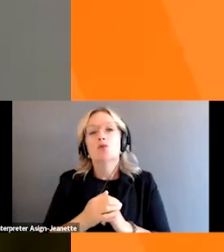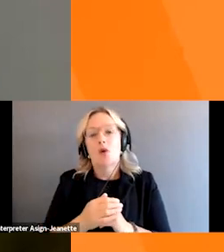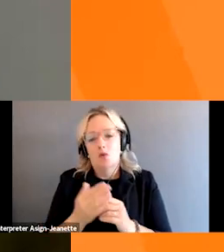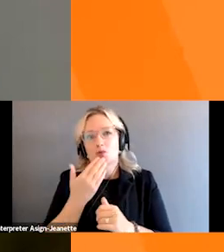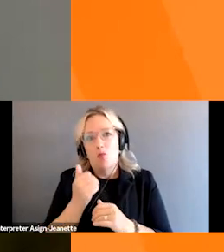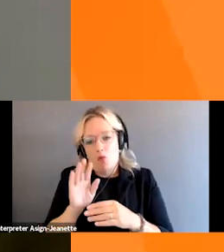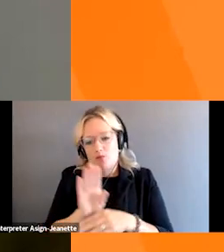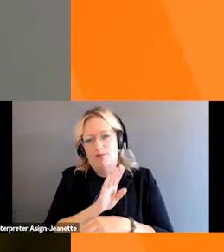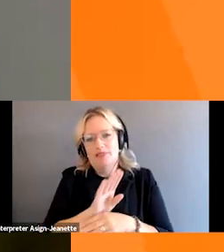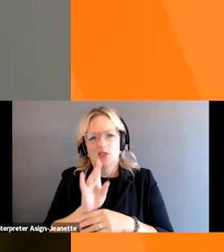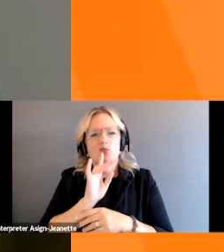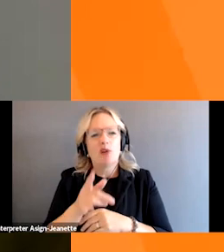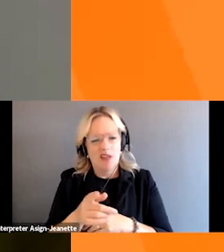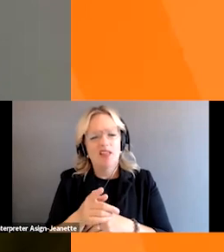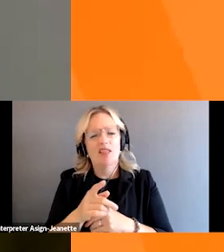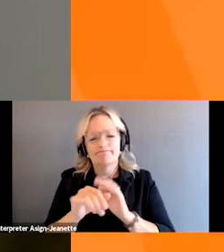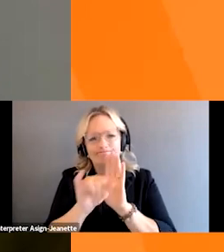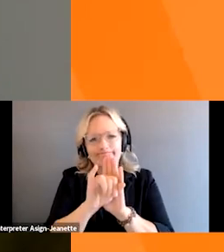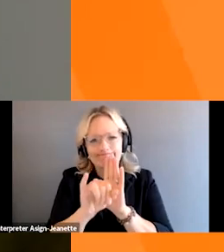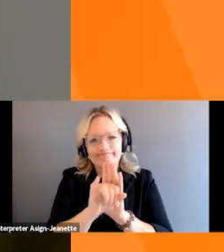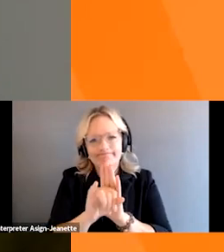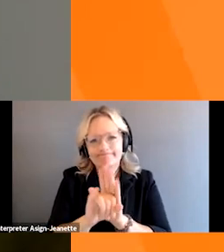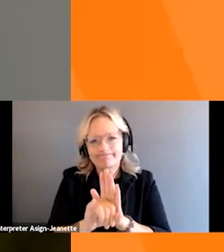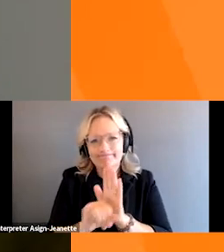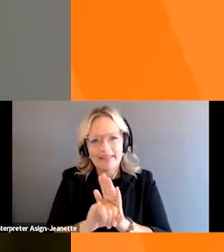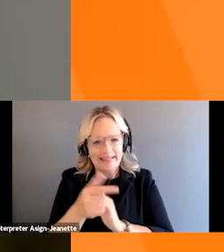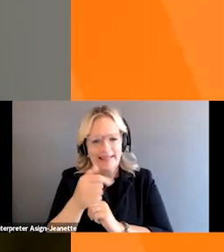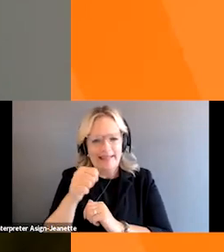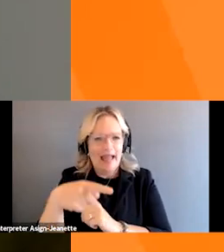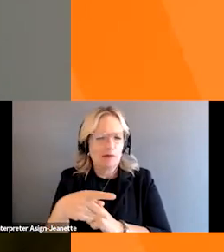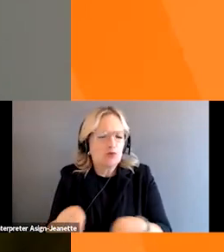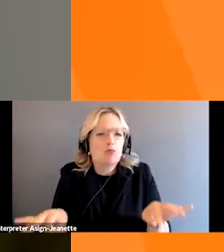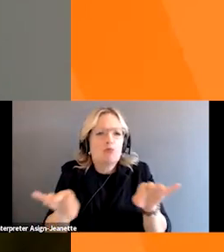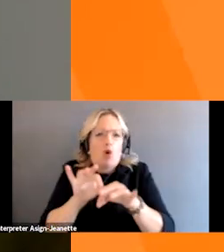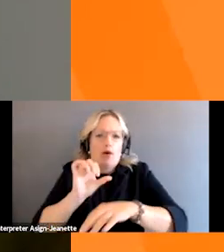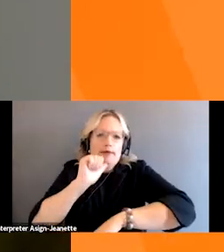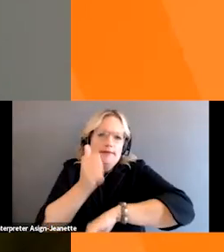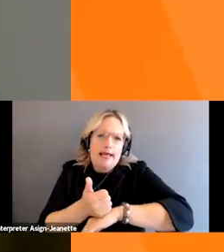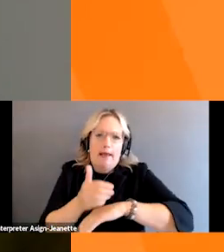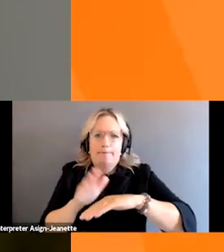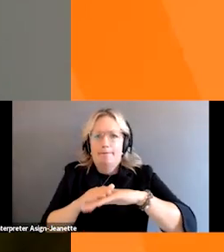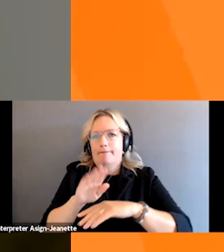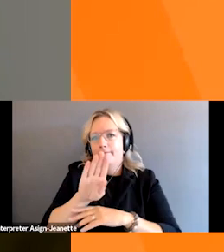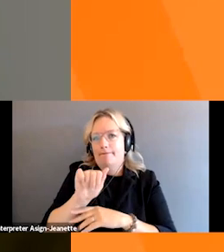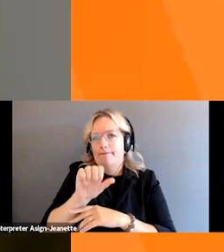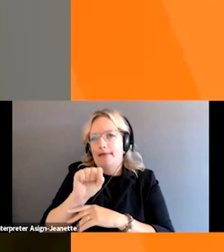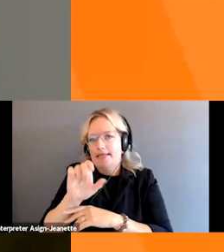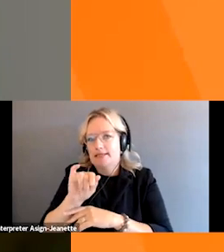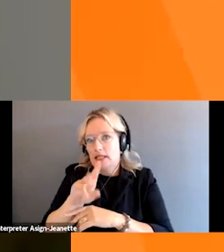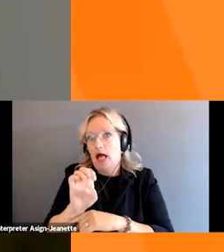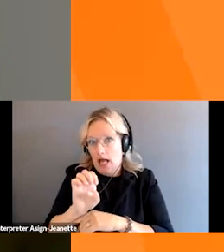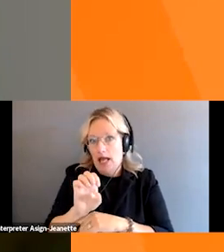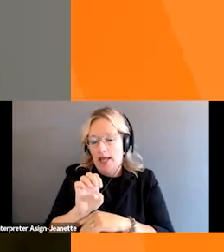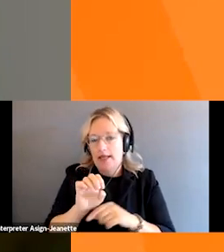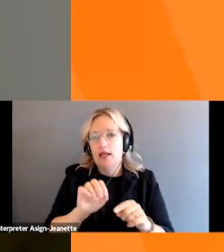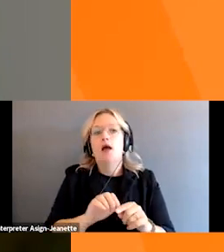be gaps, and starting with the baseline, understanding what those gaps are, and then building the strategy